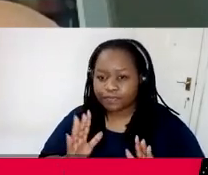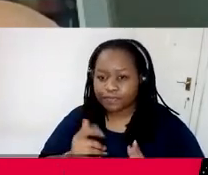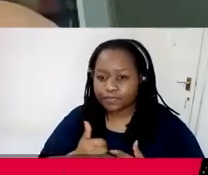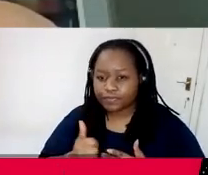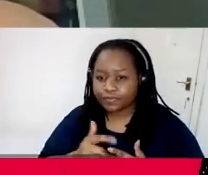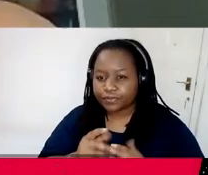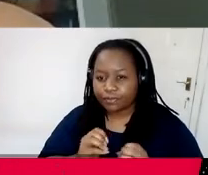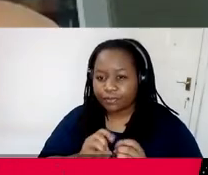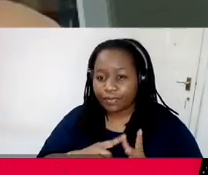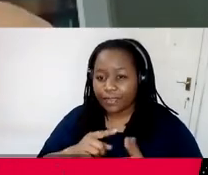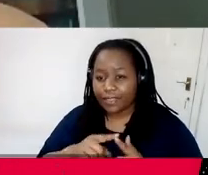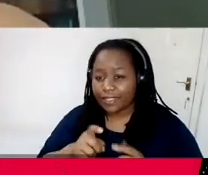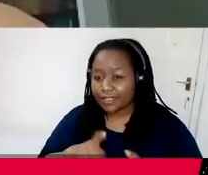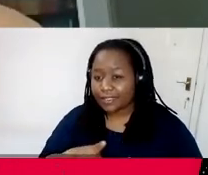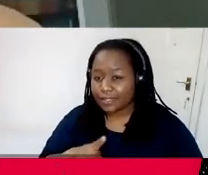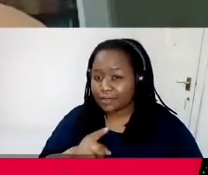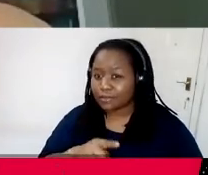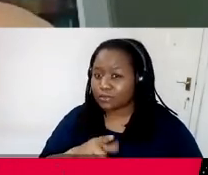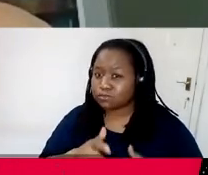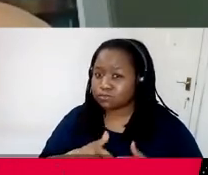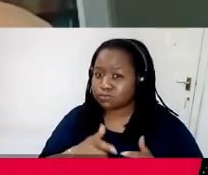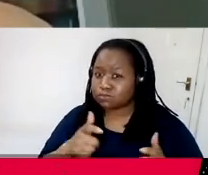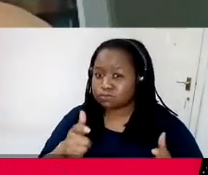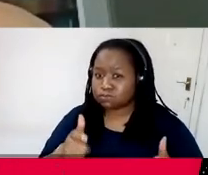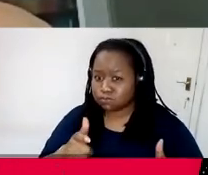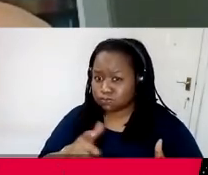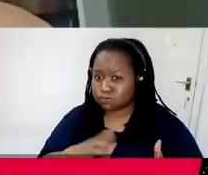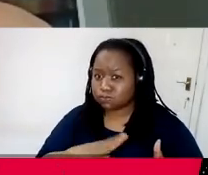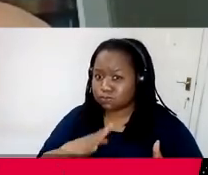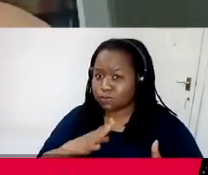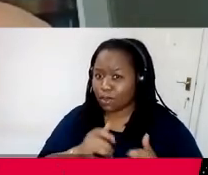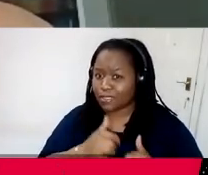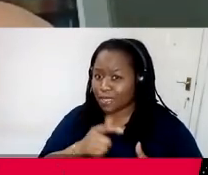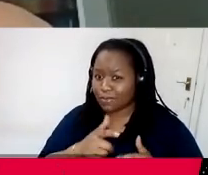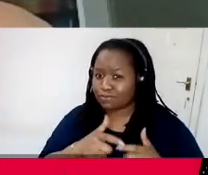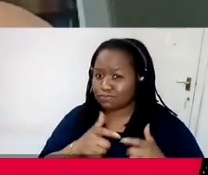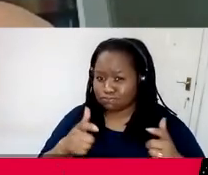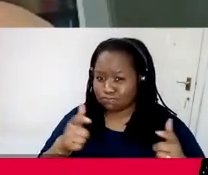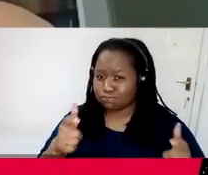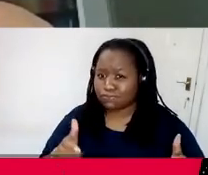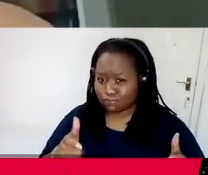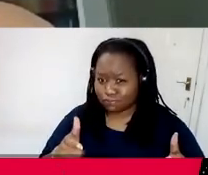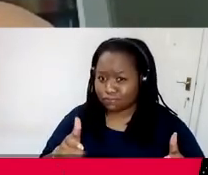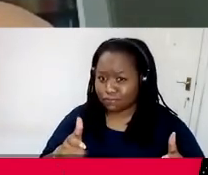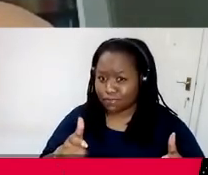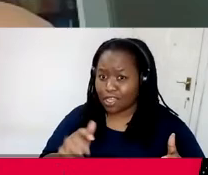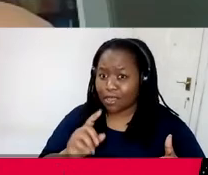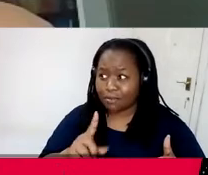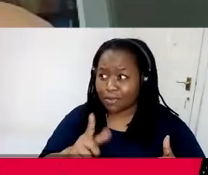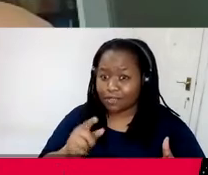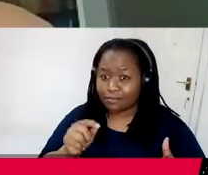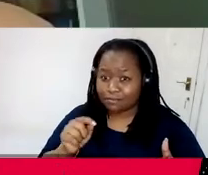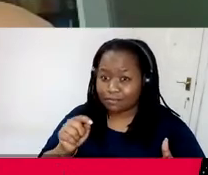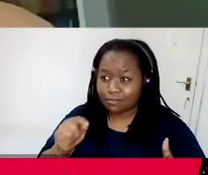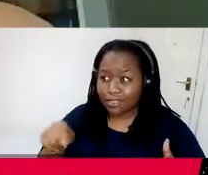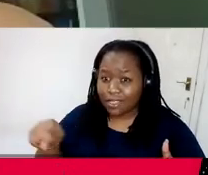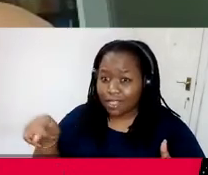companies that develop and manufacture parts which go into the final